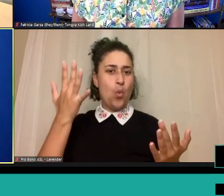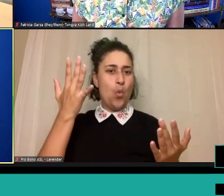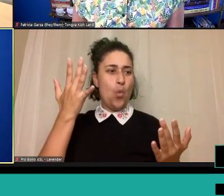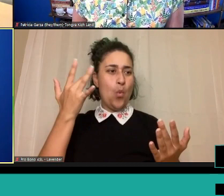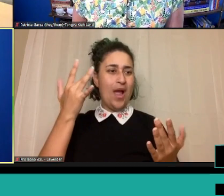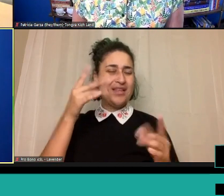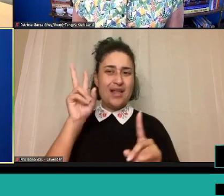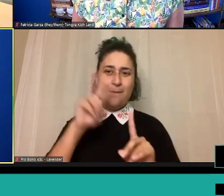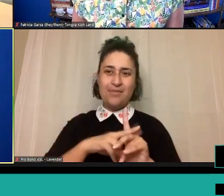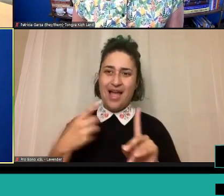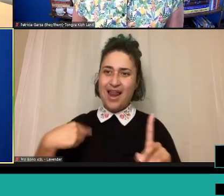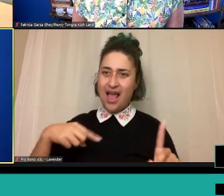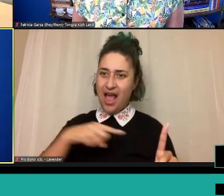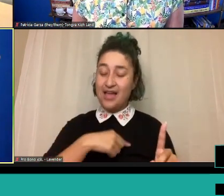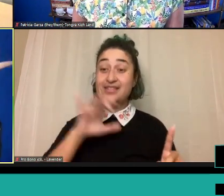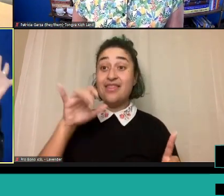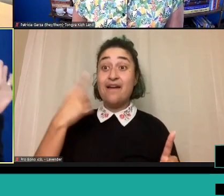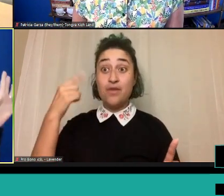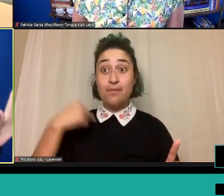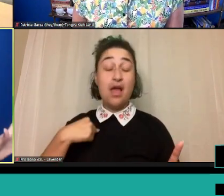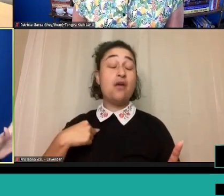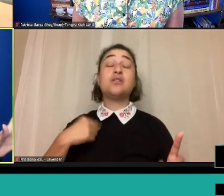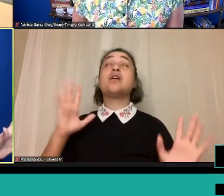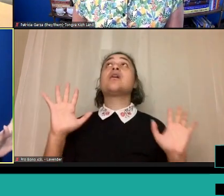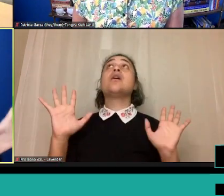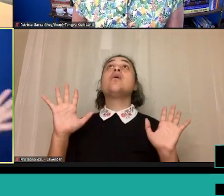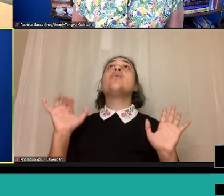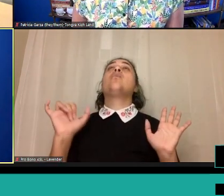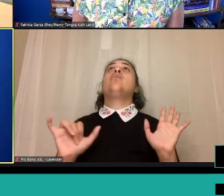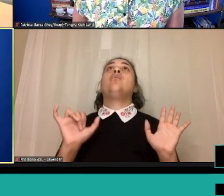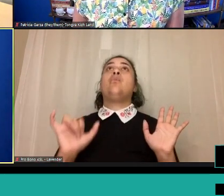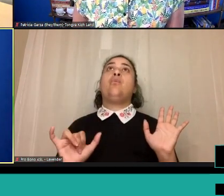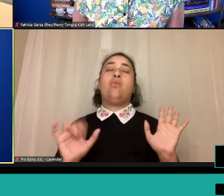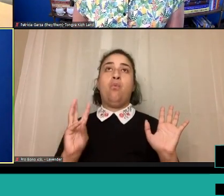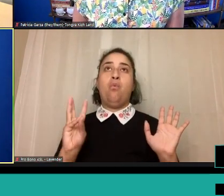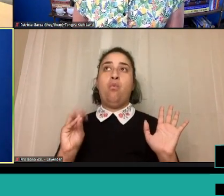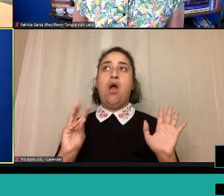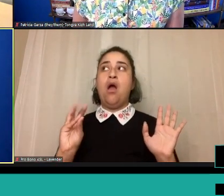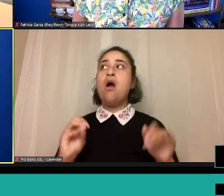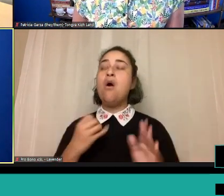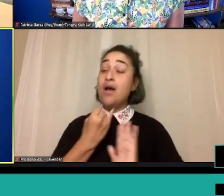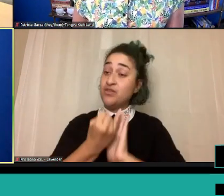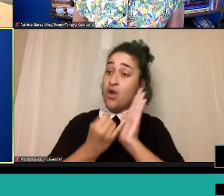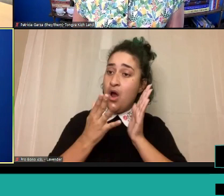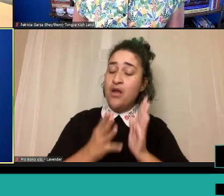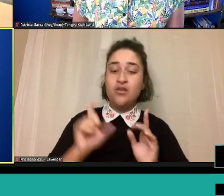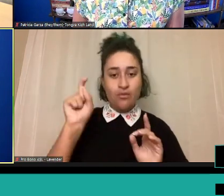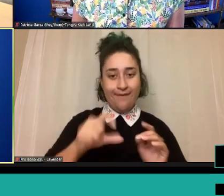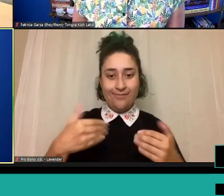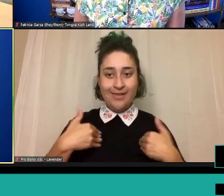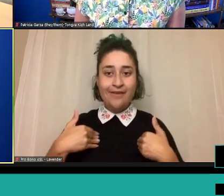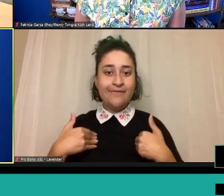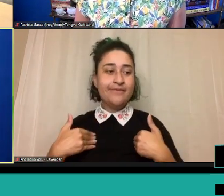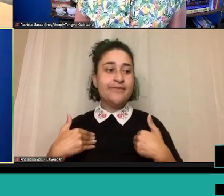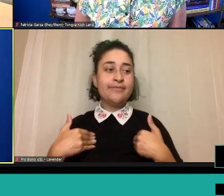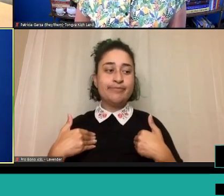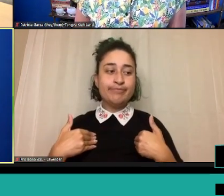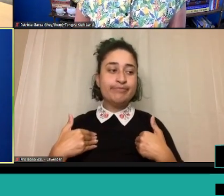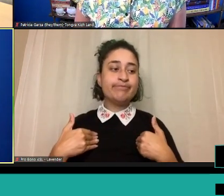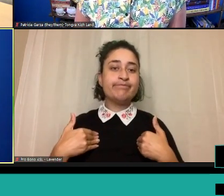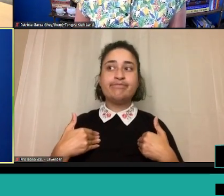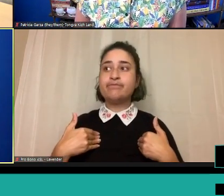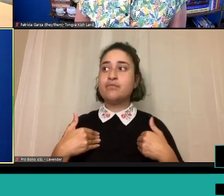that was when, for me, it was like, wow, as an artist, you do have to have a